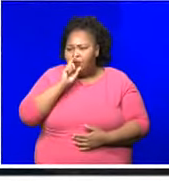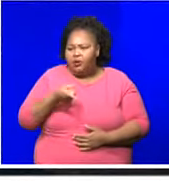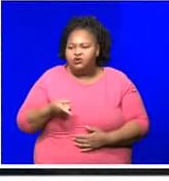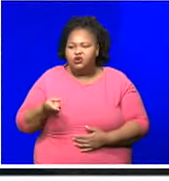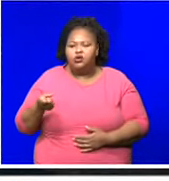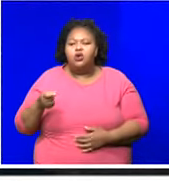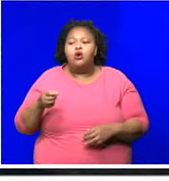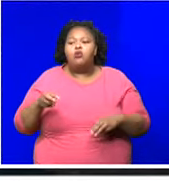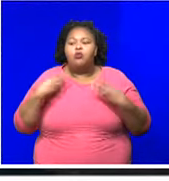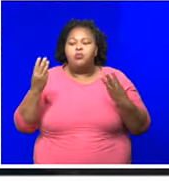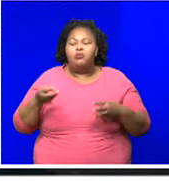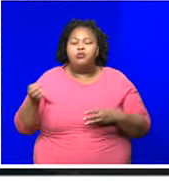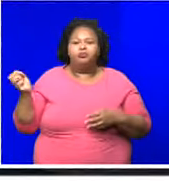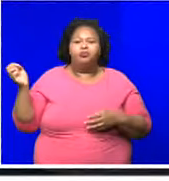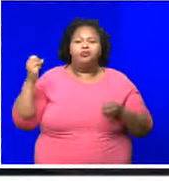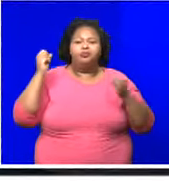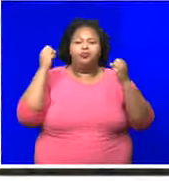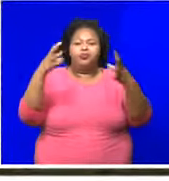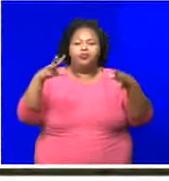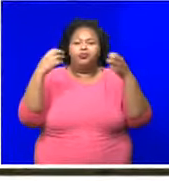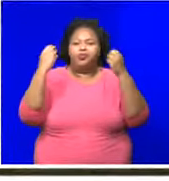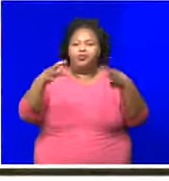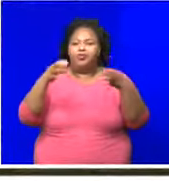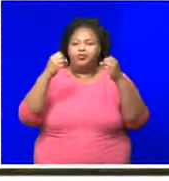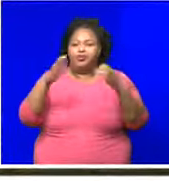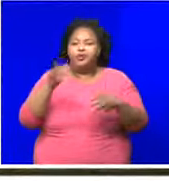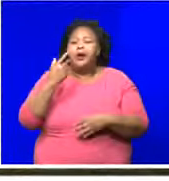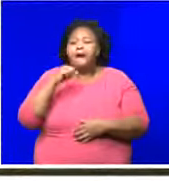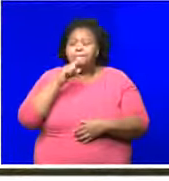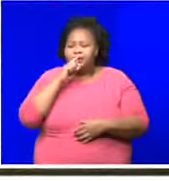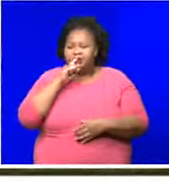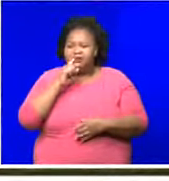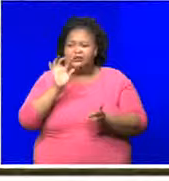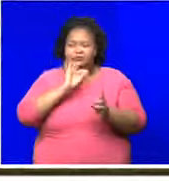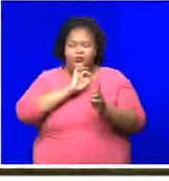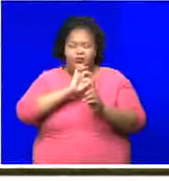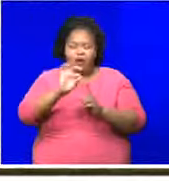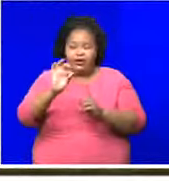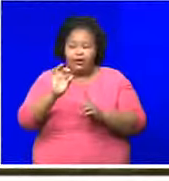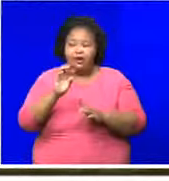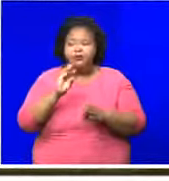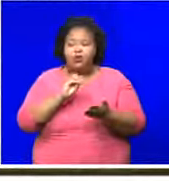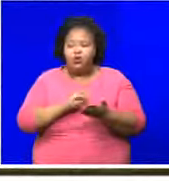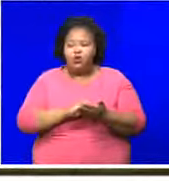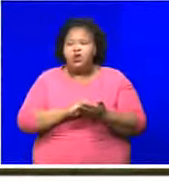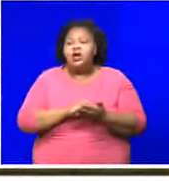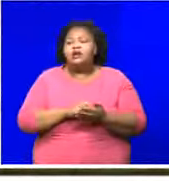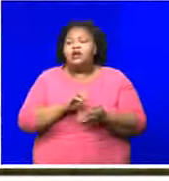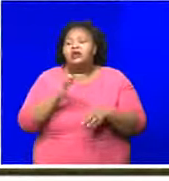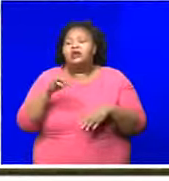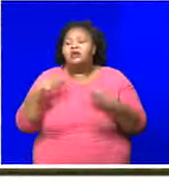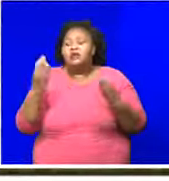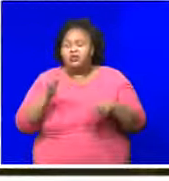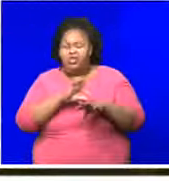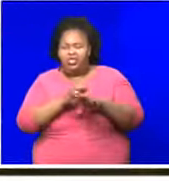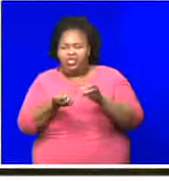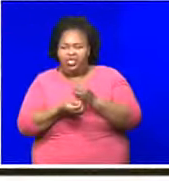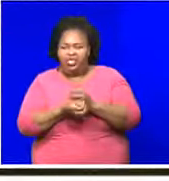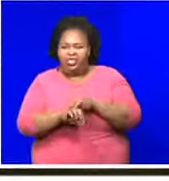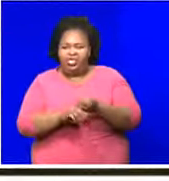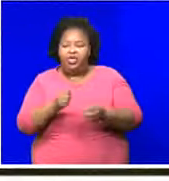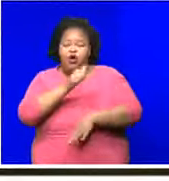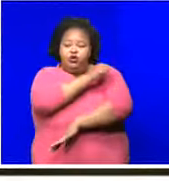serious injuries to many. Following a report from one of the media houses in the country who reported that